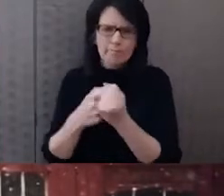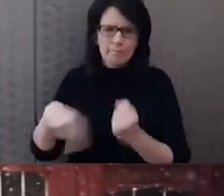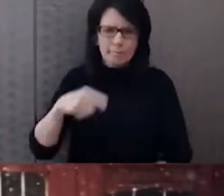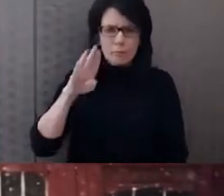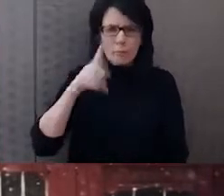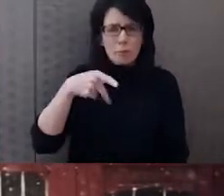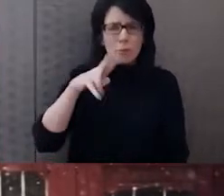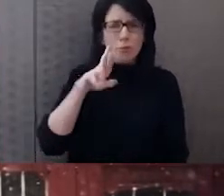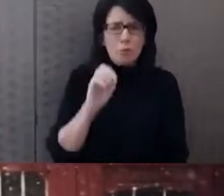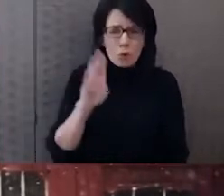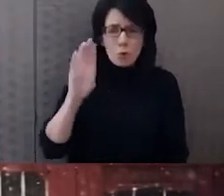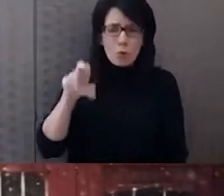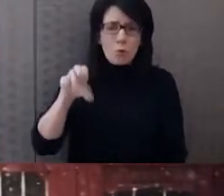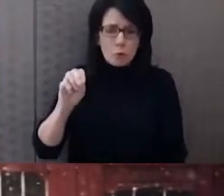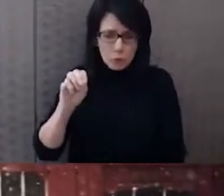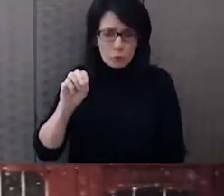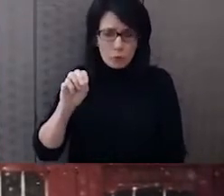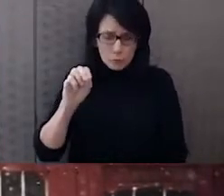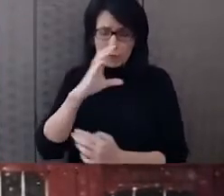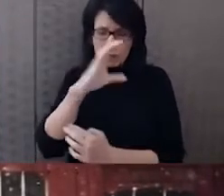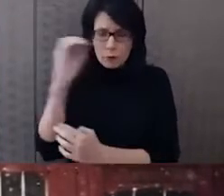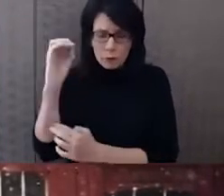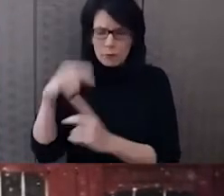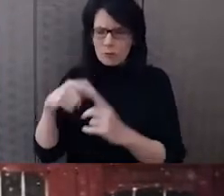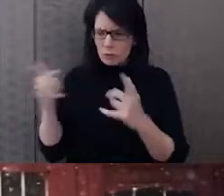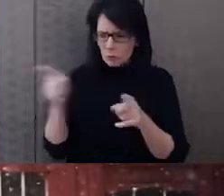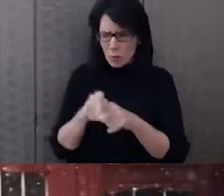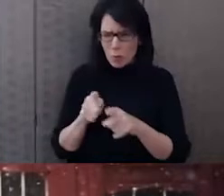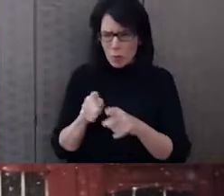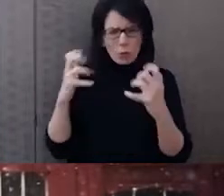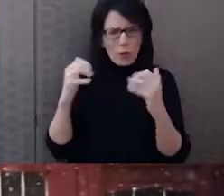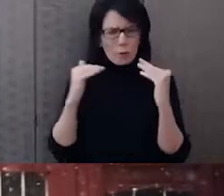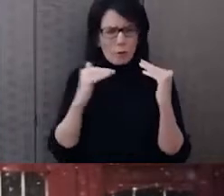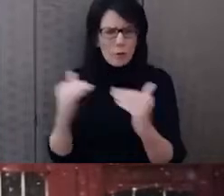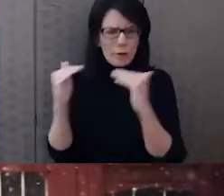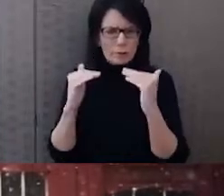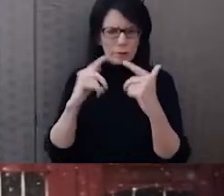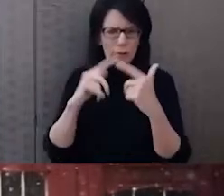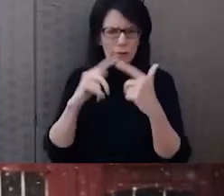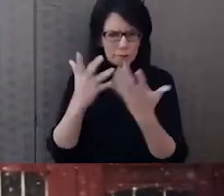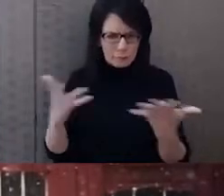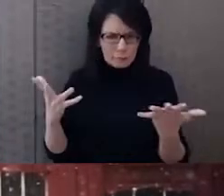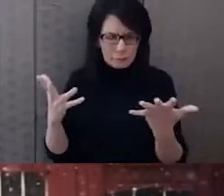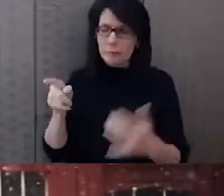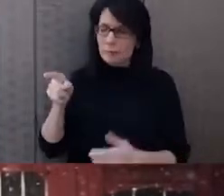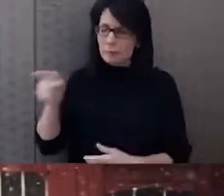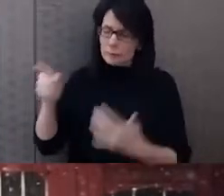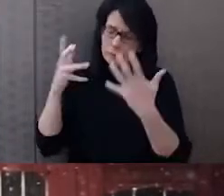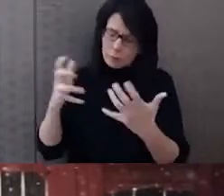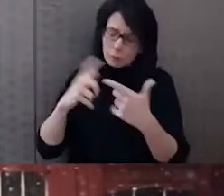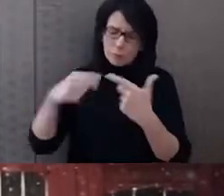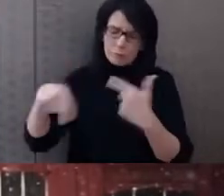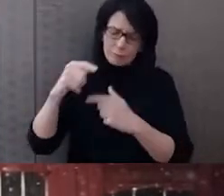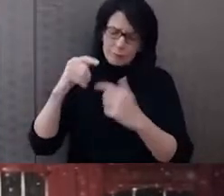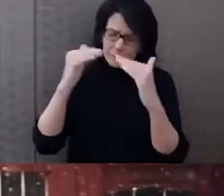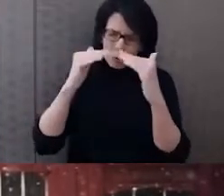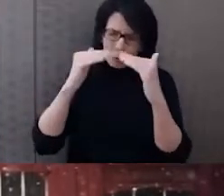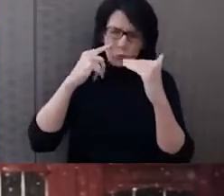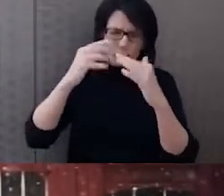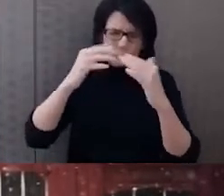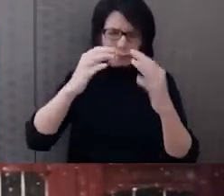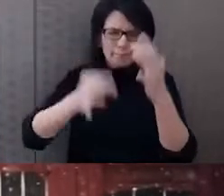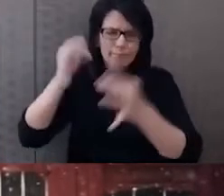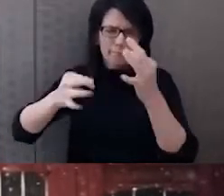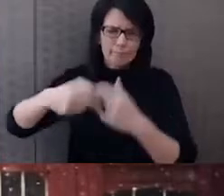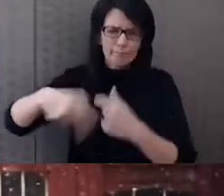firm's Mobilizing for Equality Task Force. Jamie is dedicated to the pursuit of equal justice for underserved communities and through